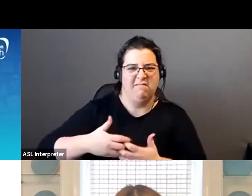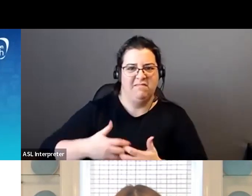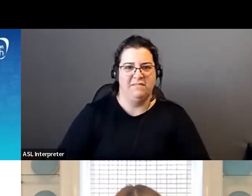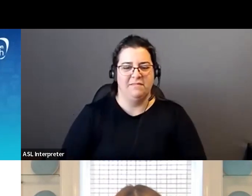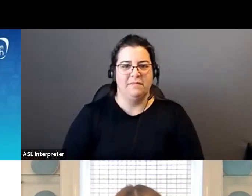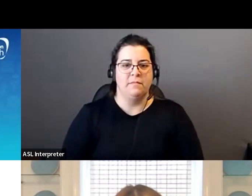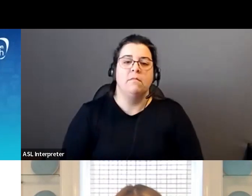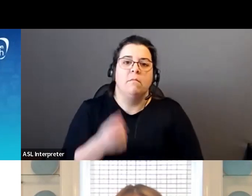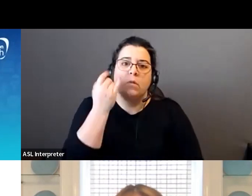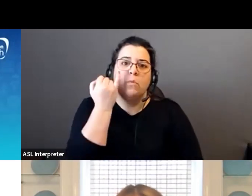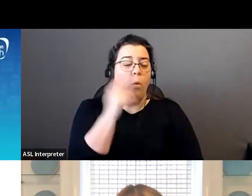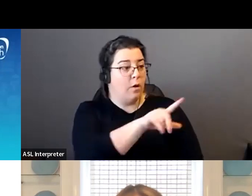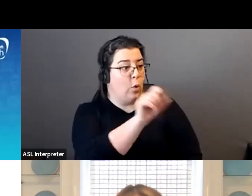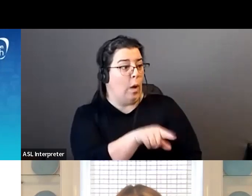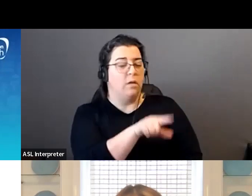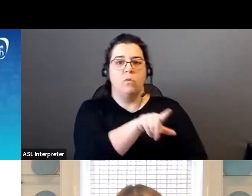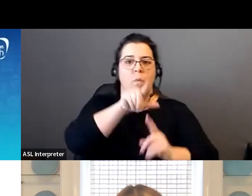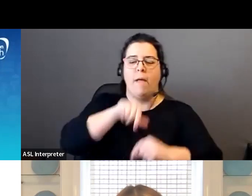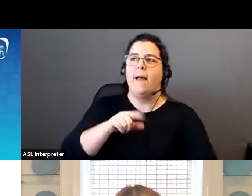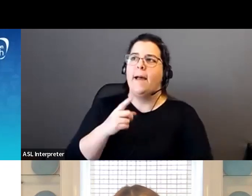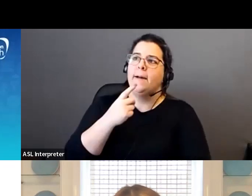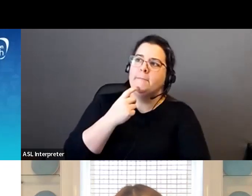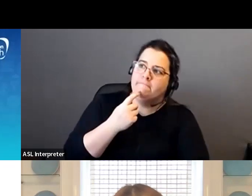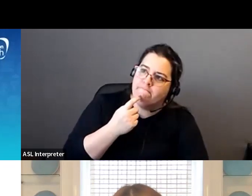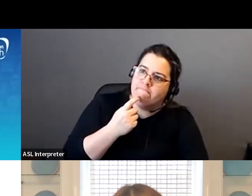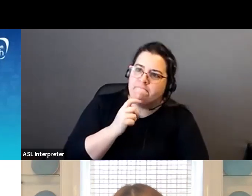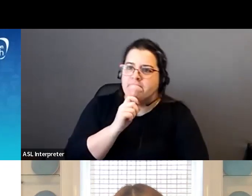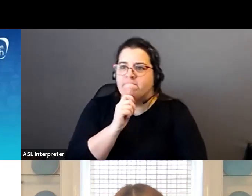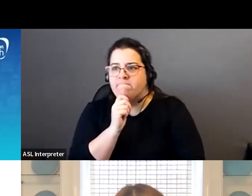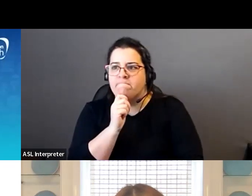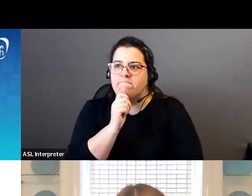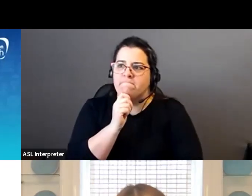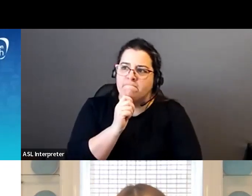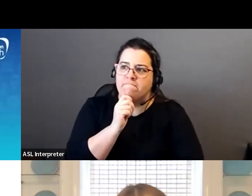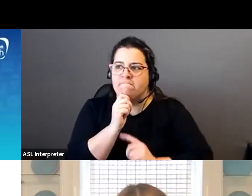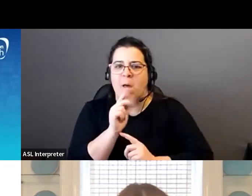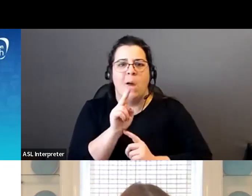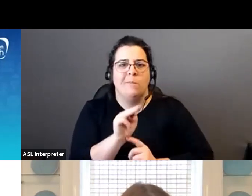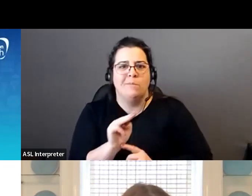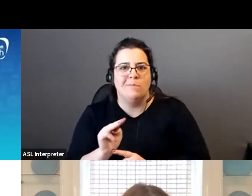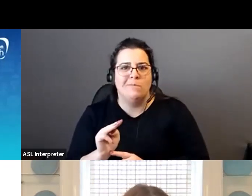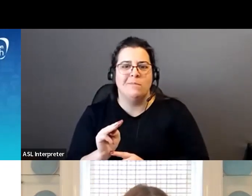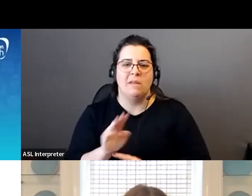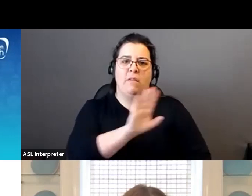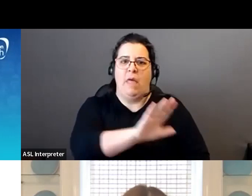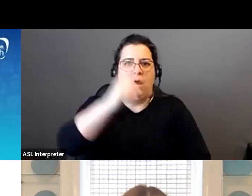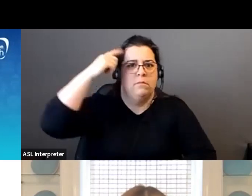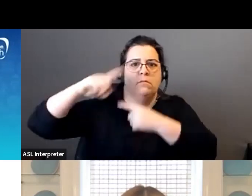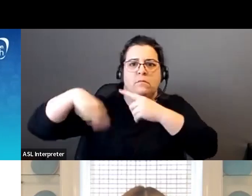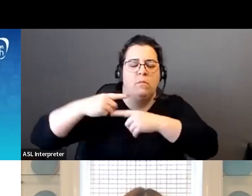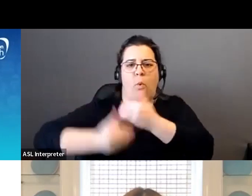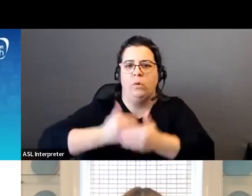that out because they're thinking. Mm-hmm. That's part of who they are, what they are. Why would I want to